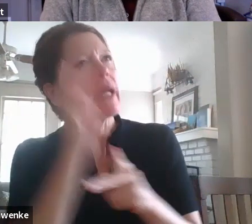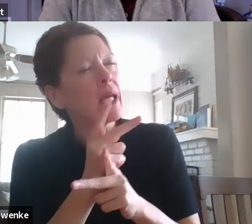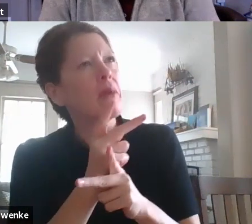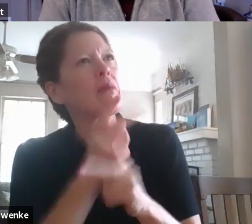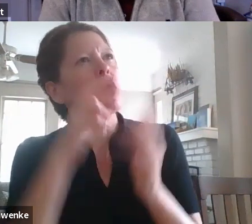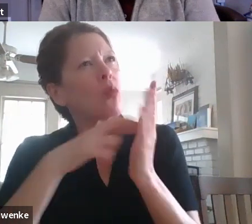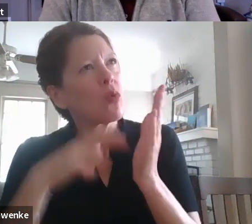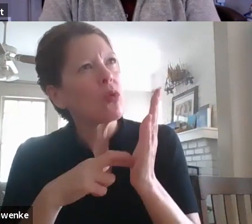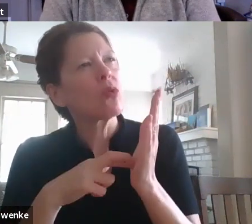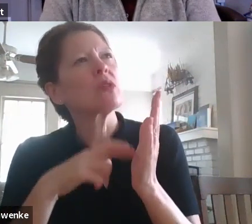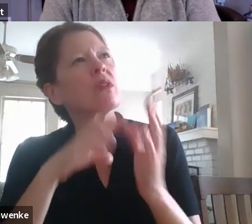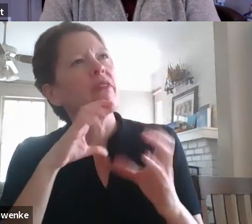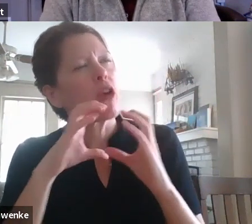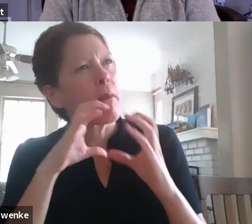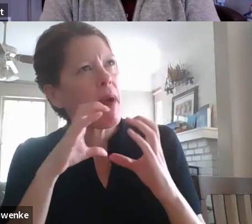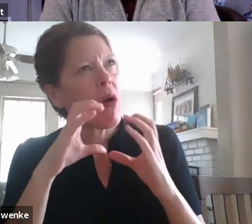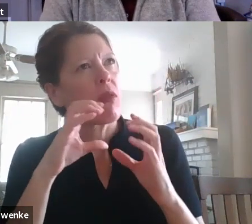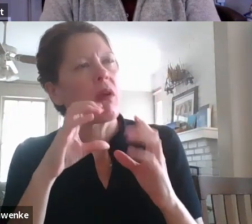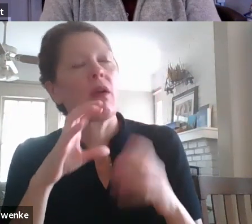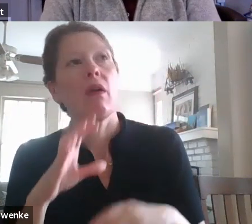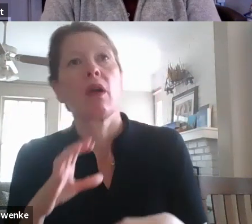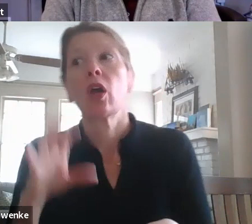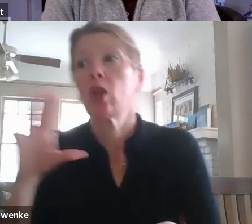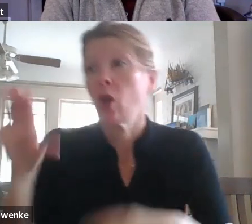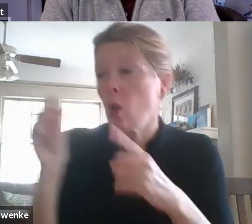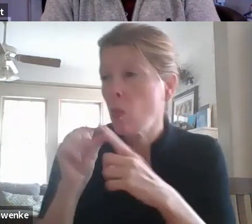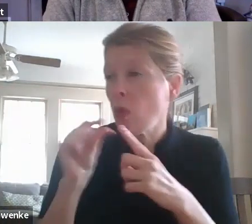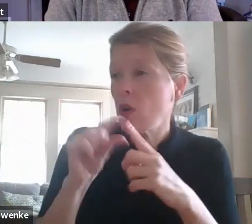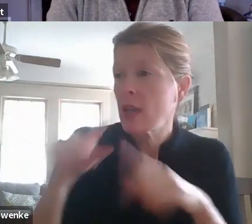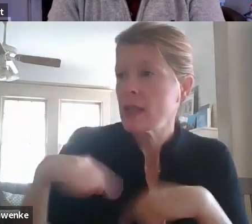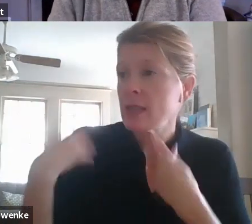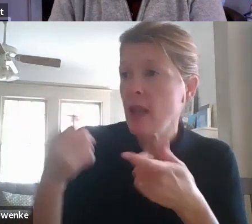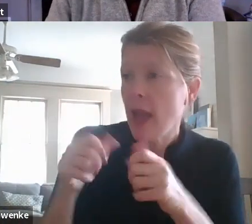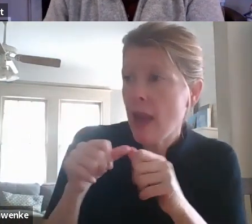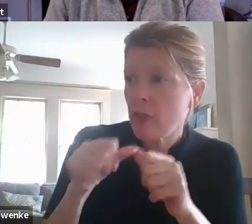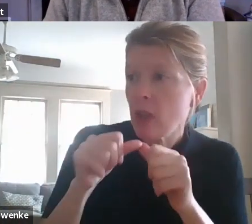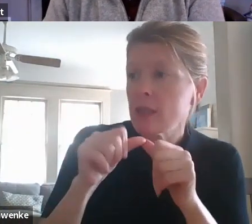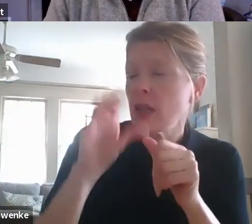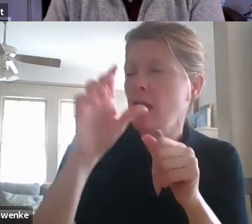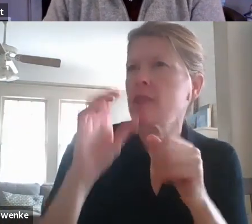O Lord, your word is everlasting. It stands firm in the heavens.